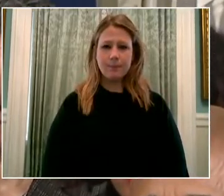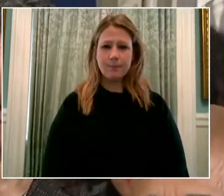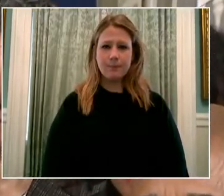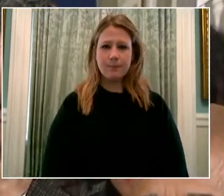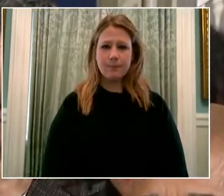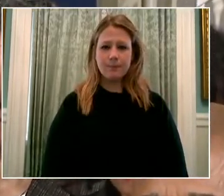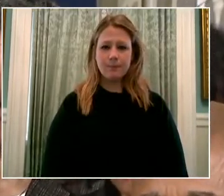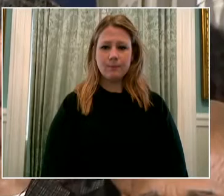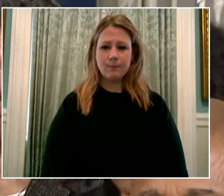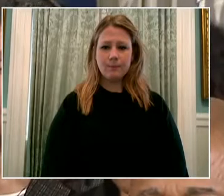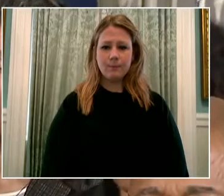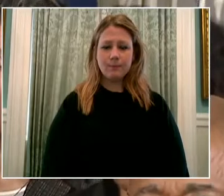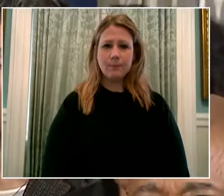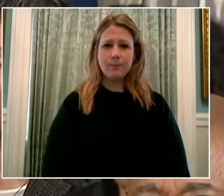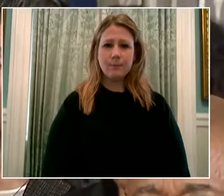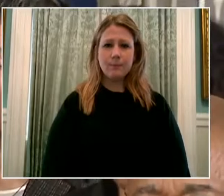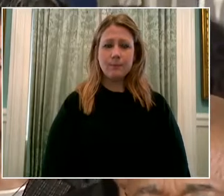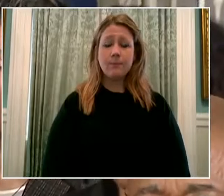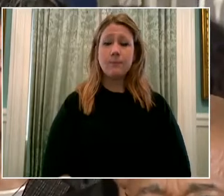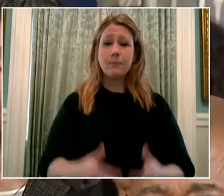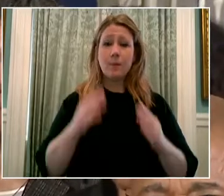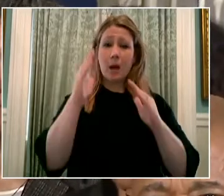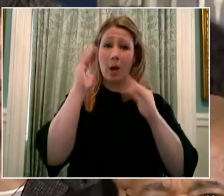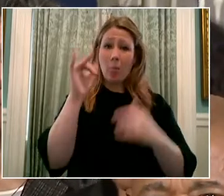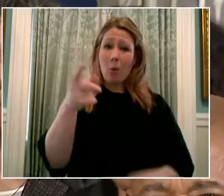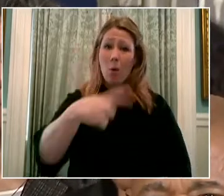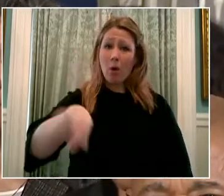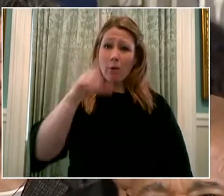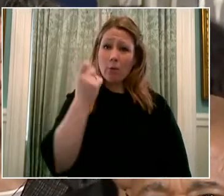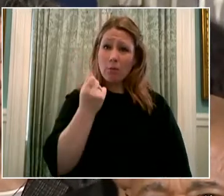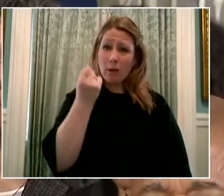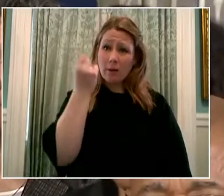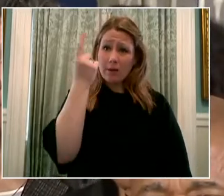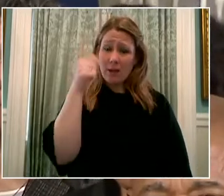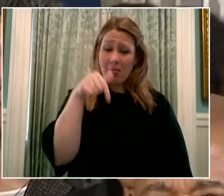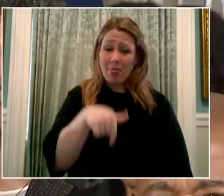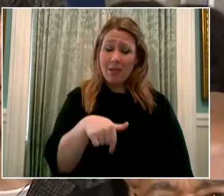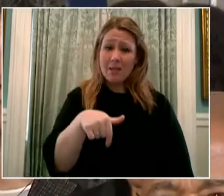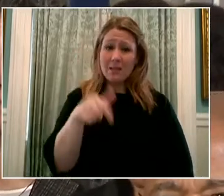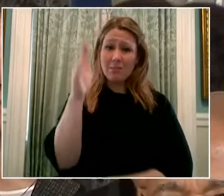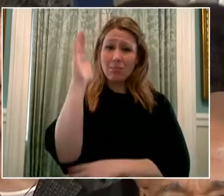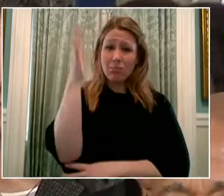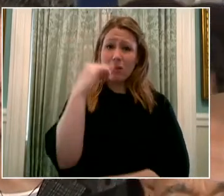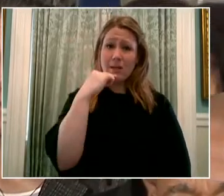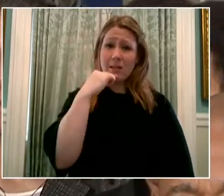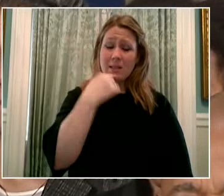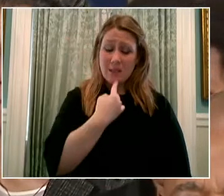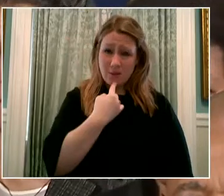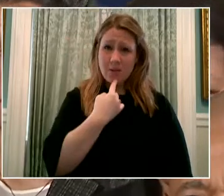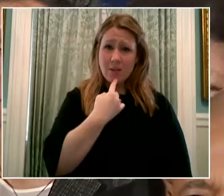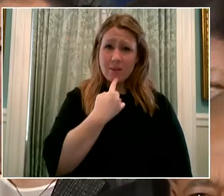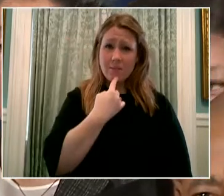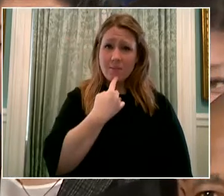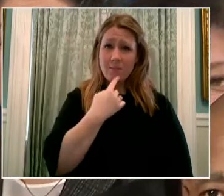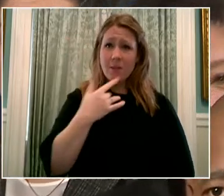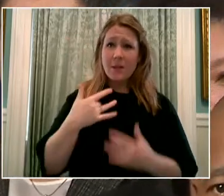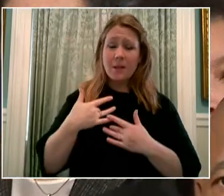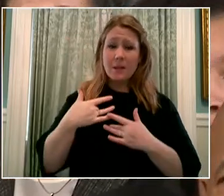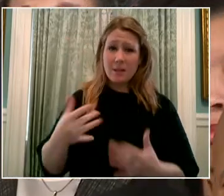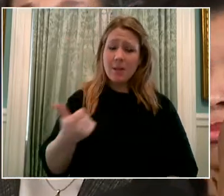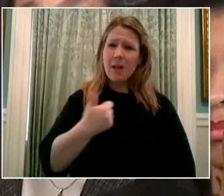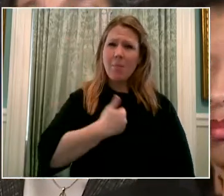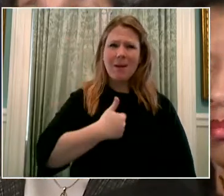I hope you all are feeling the seriousness of this press conference this morning. I'm usually the one that has hope, and today I'm feeling very